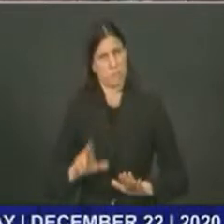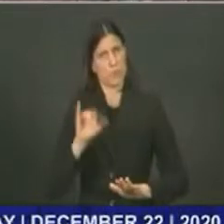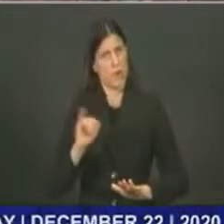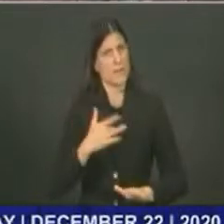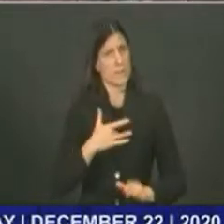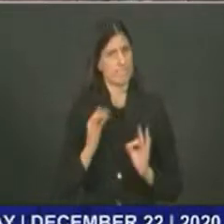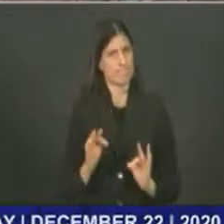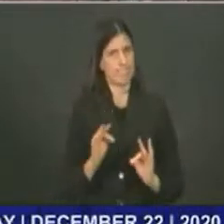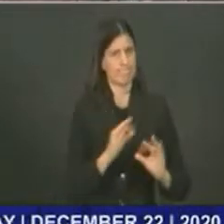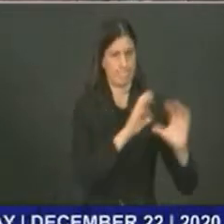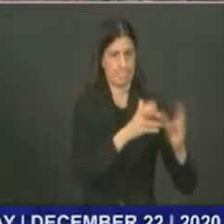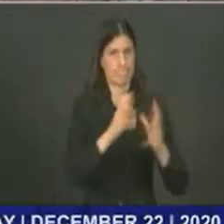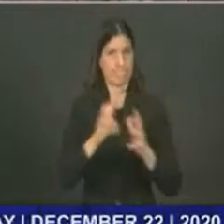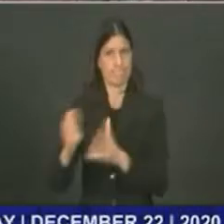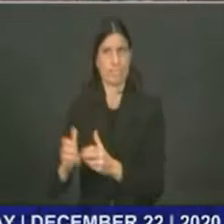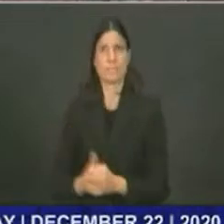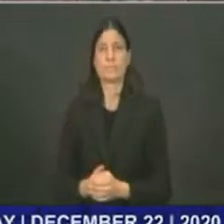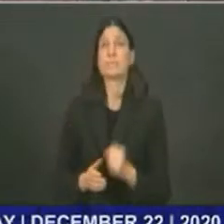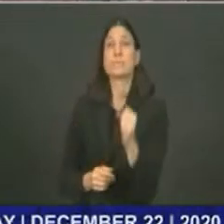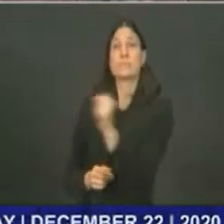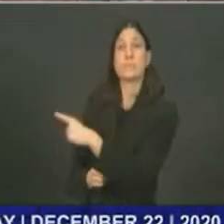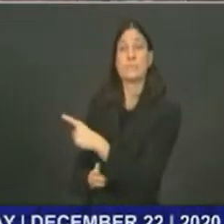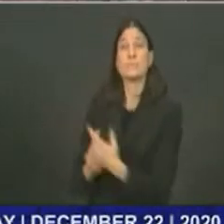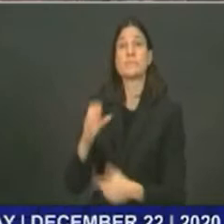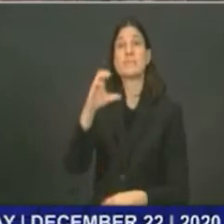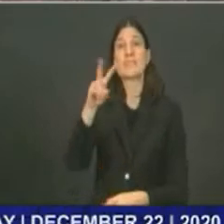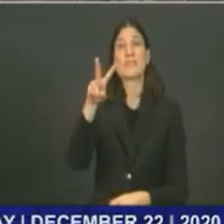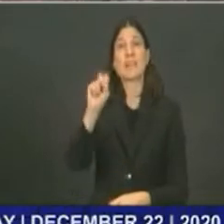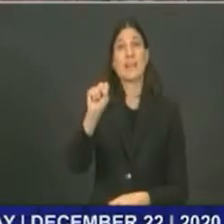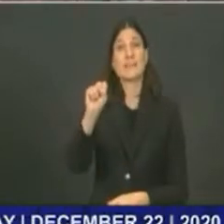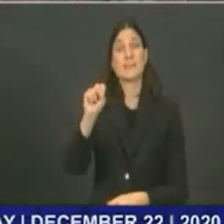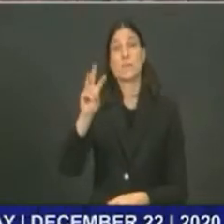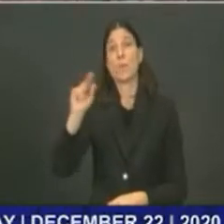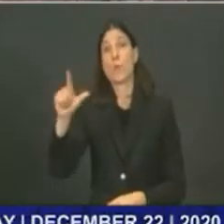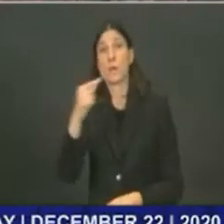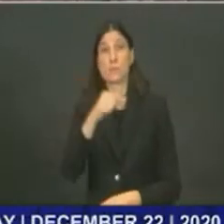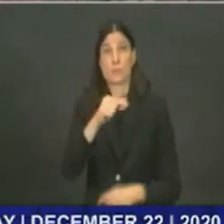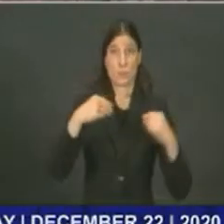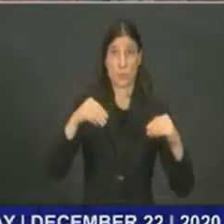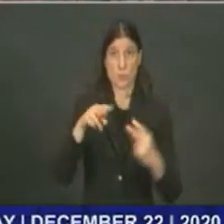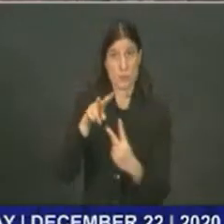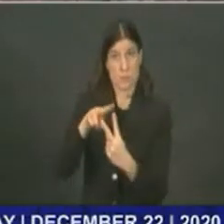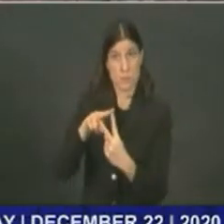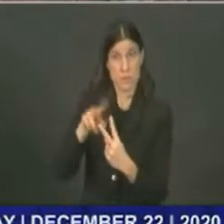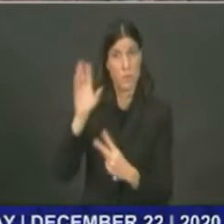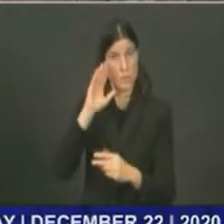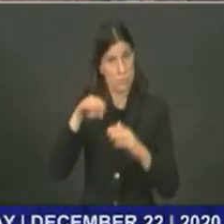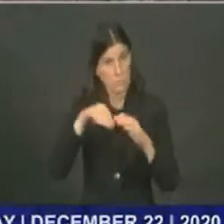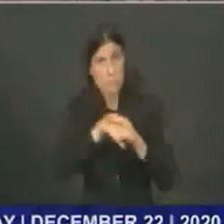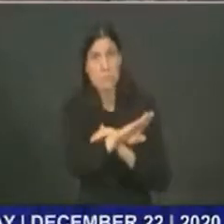see CVS and Walgreens administering the vaccine